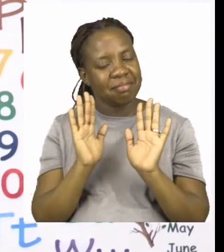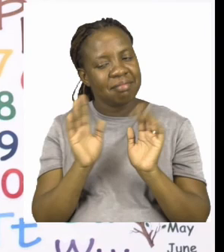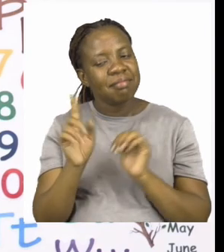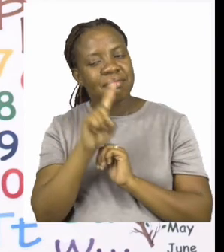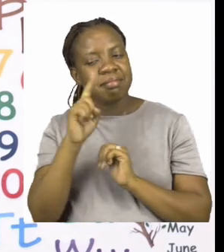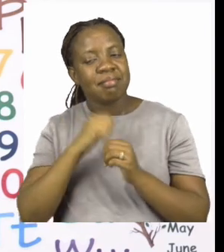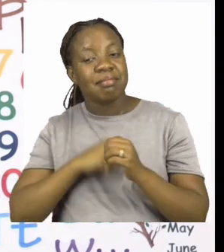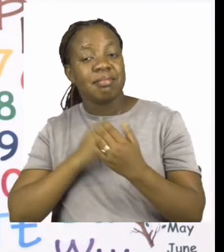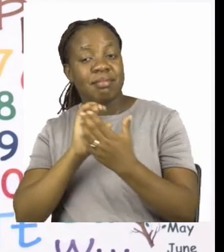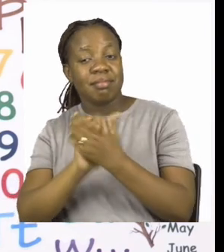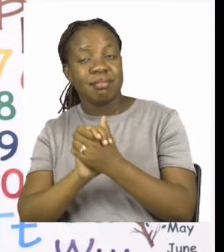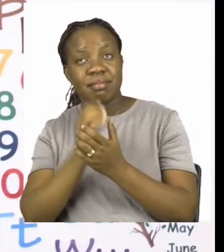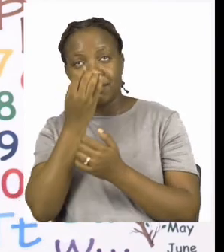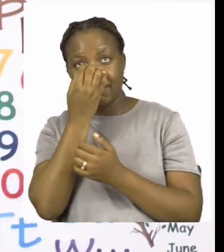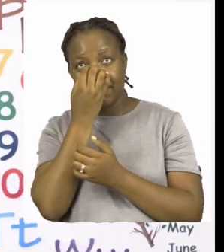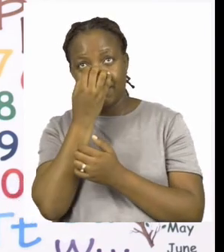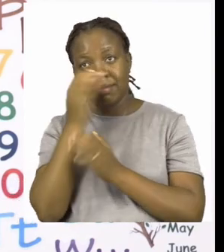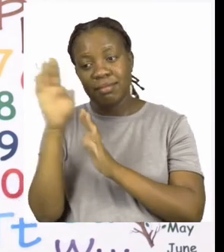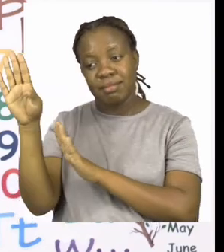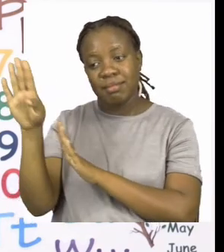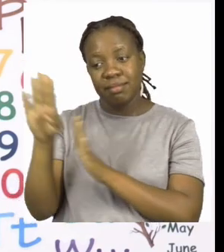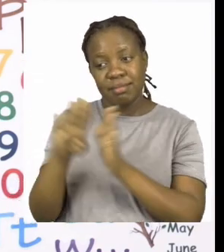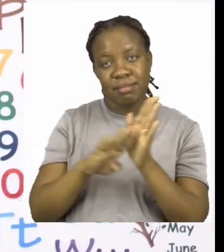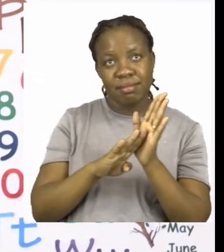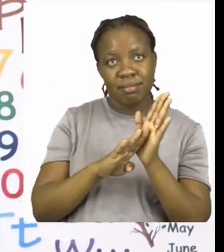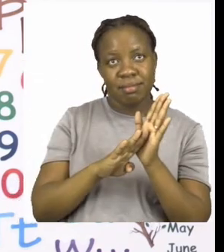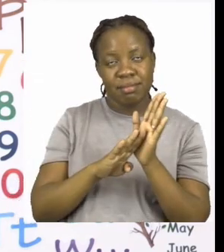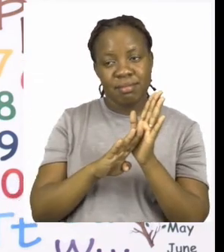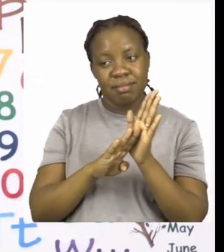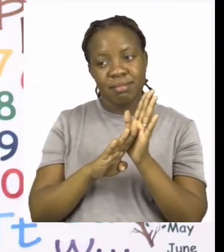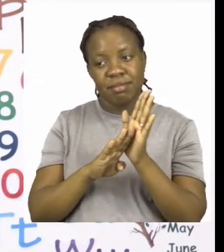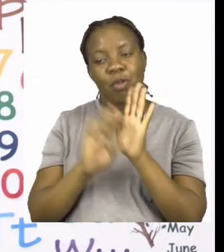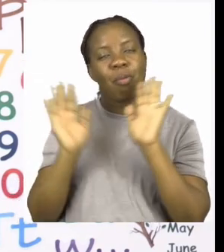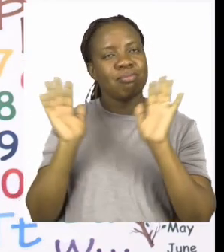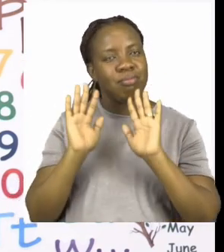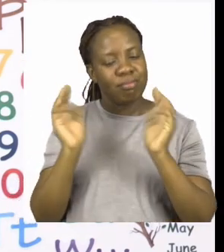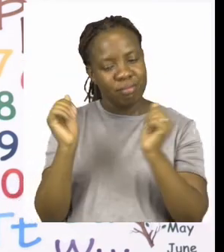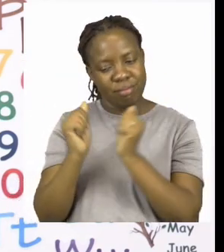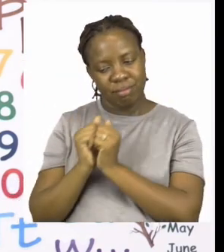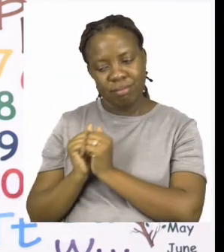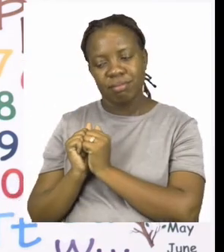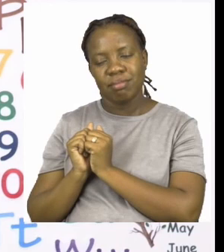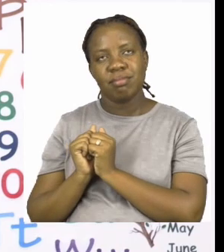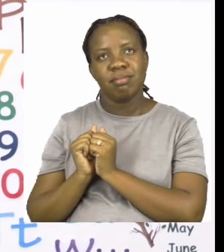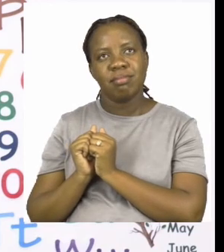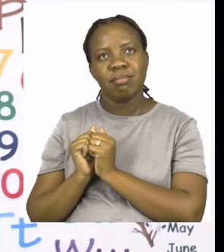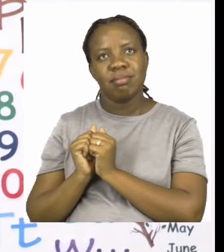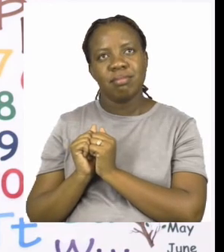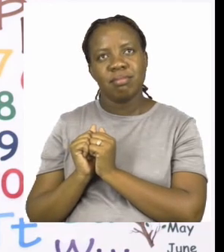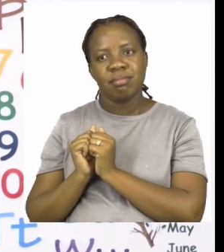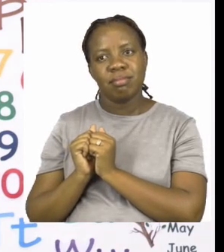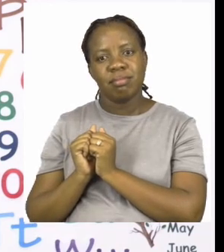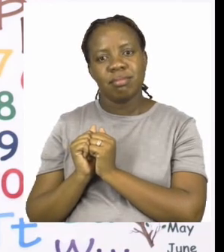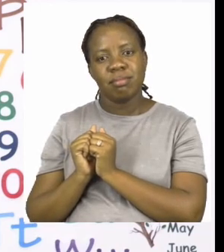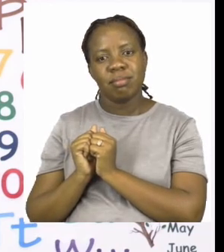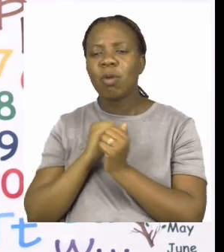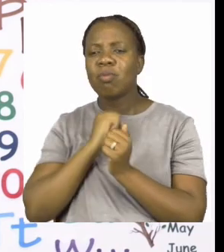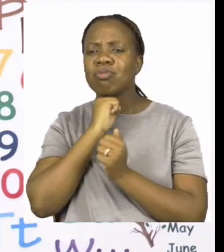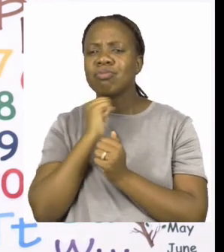friend Zoshi to come along and say goodbye with me. Now, can you help me call